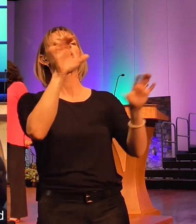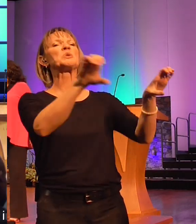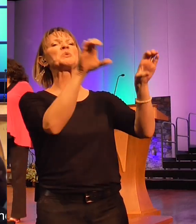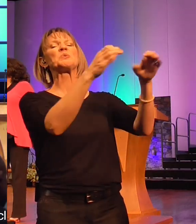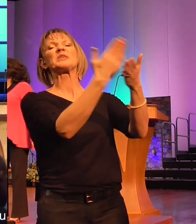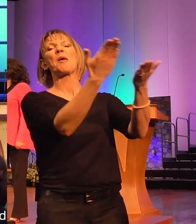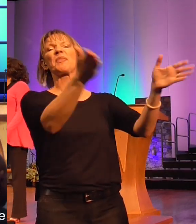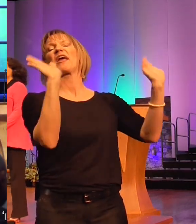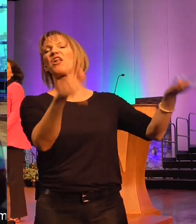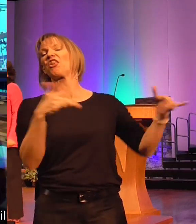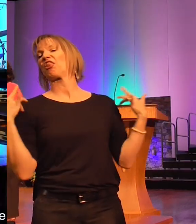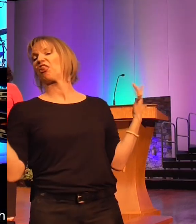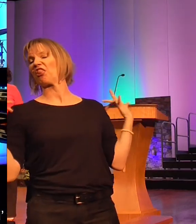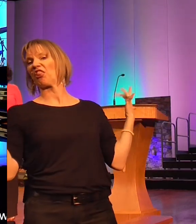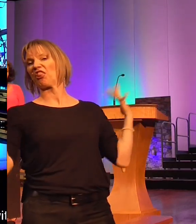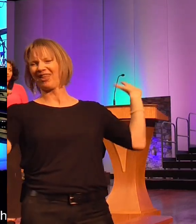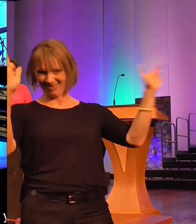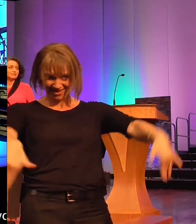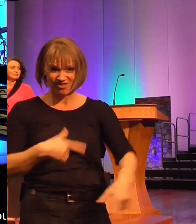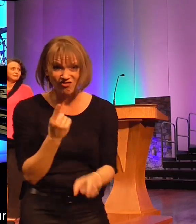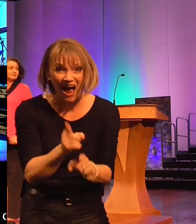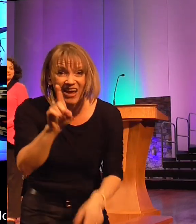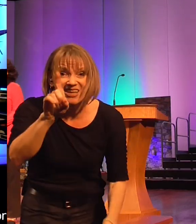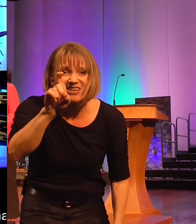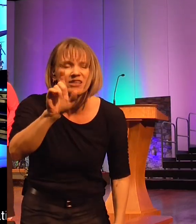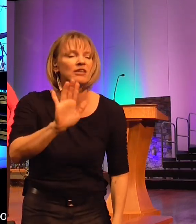will do something, right?